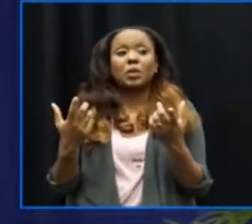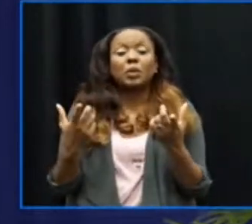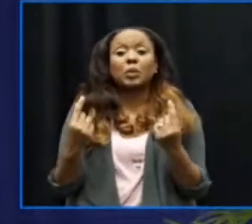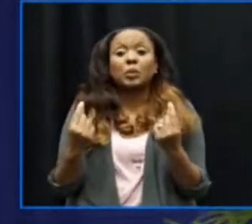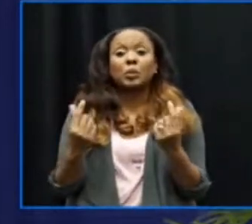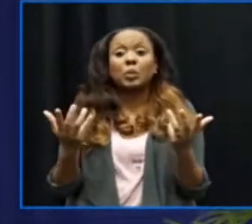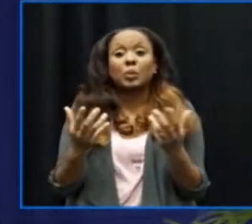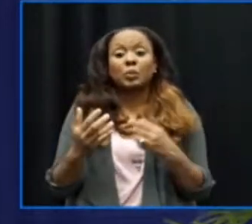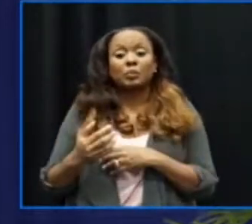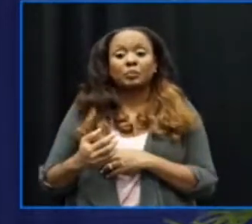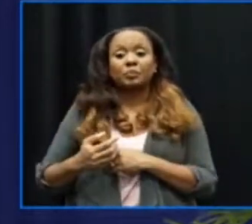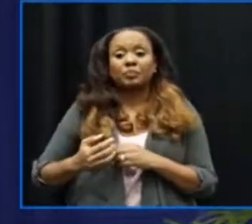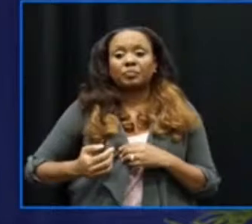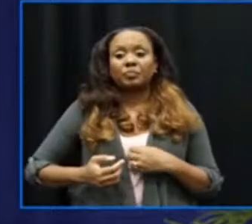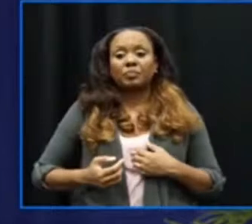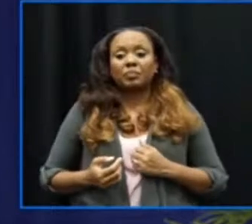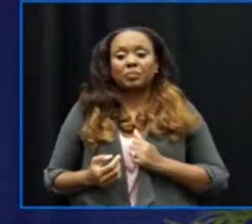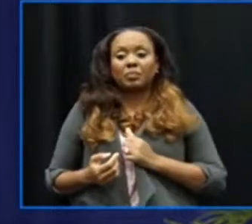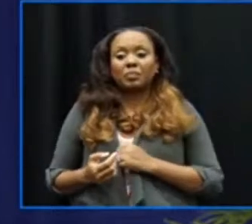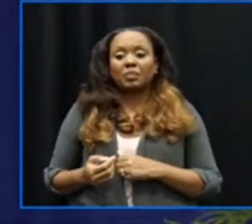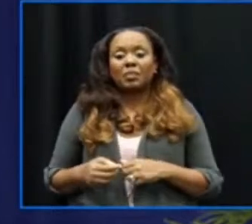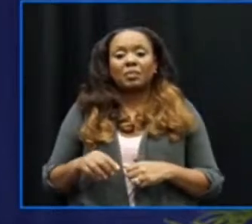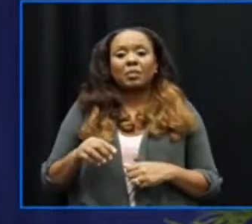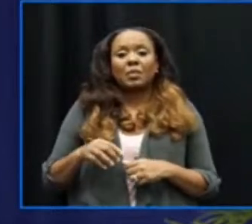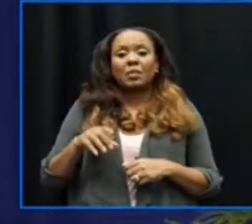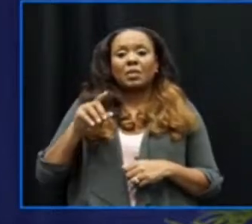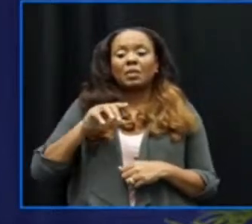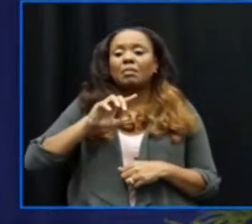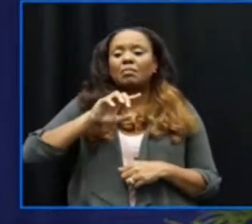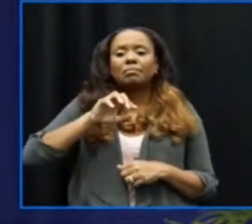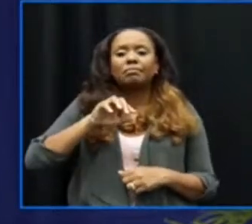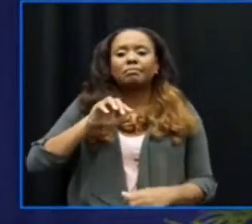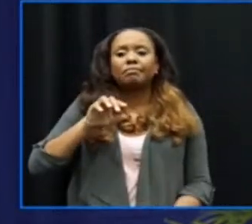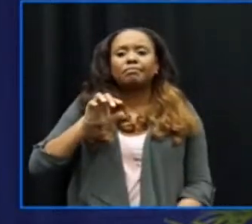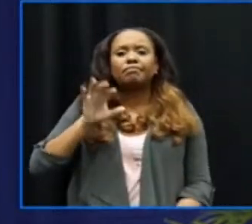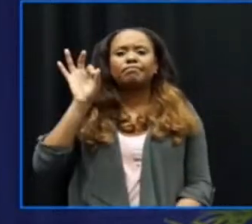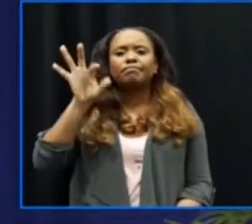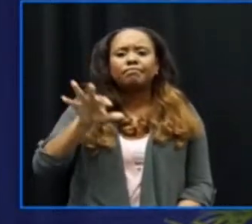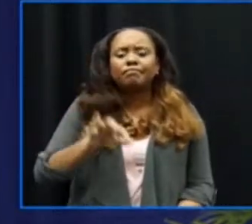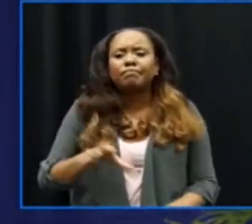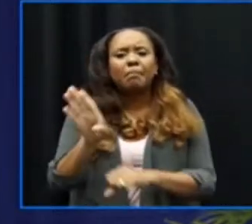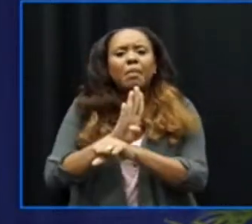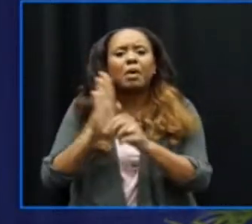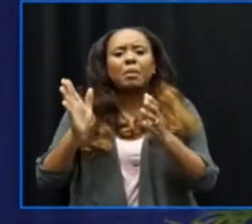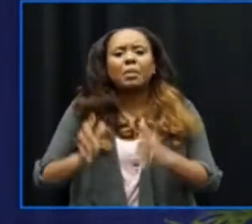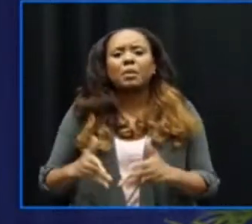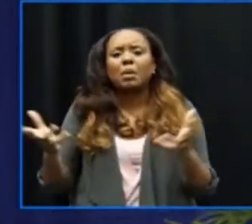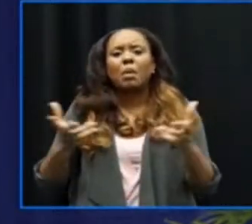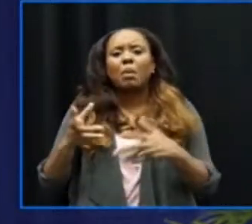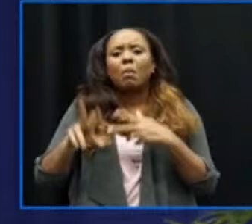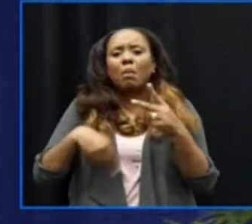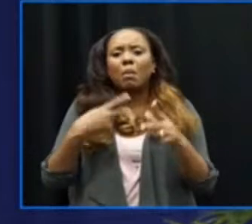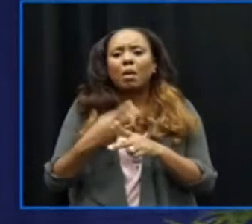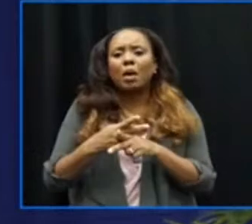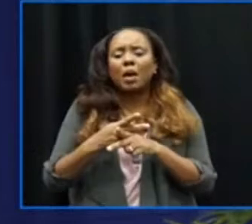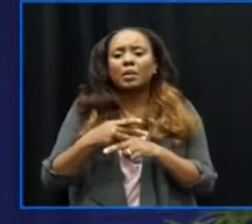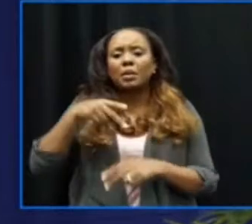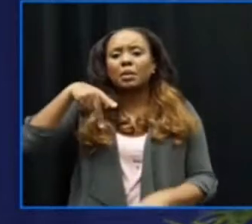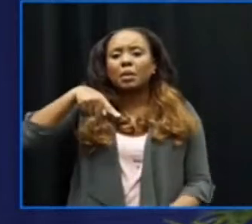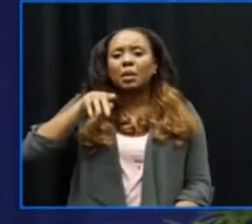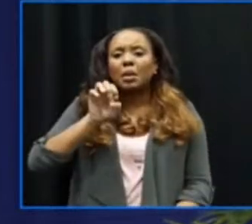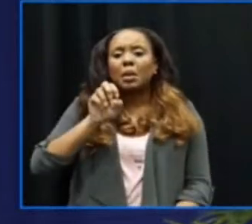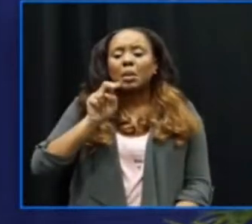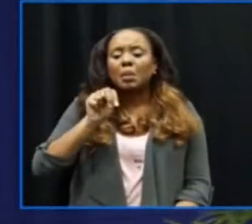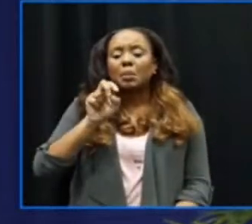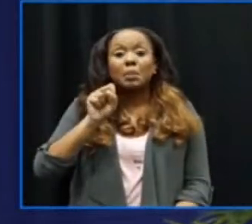is to simply ask Barbadians what type of pensions and what do they want their retirement to look like. The reality is work is